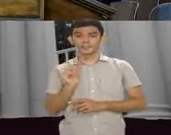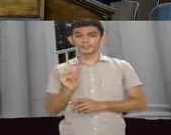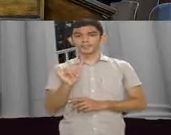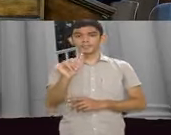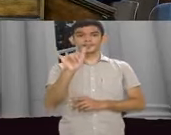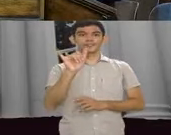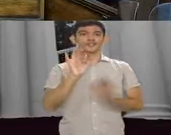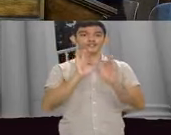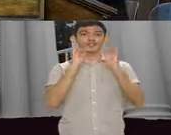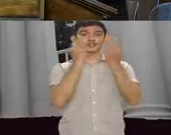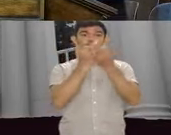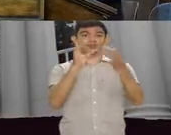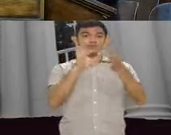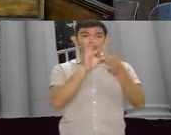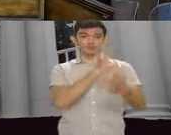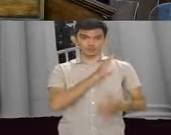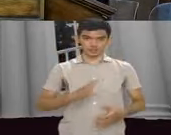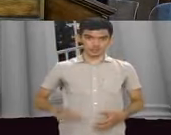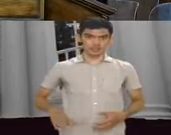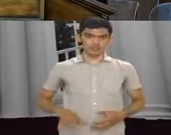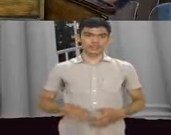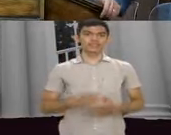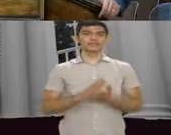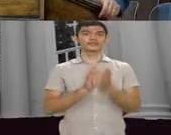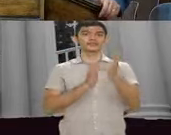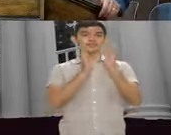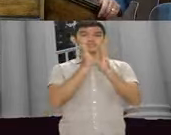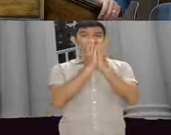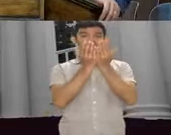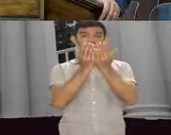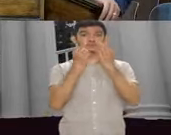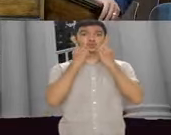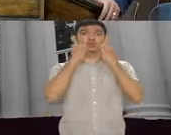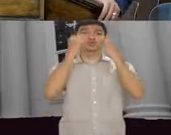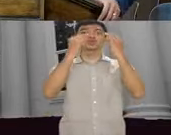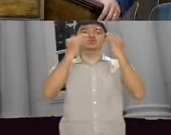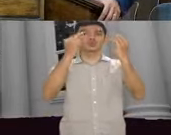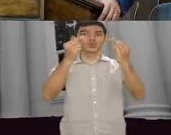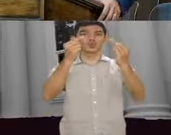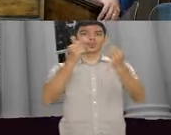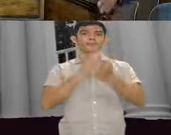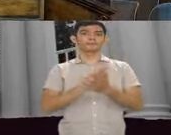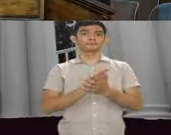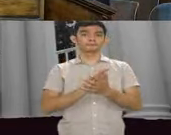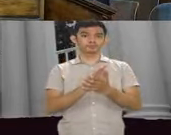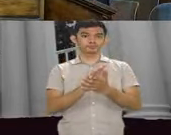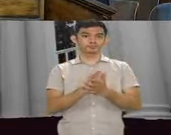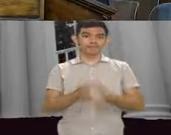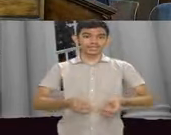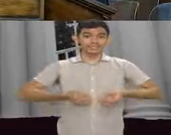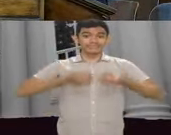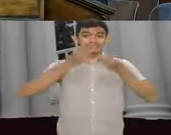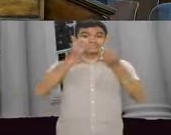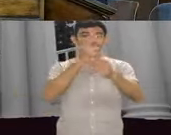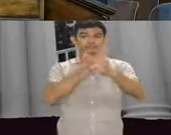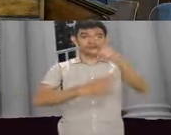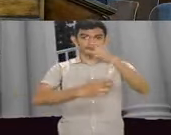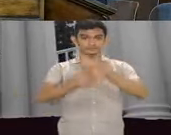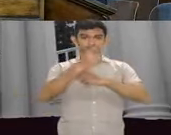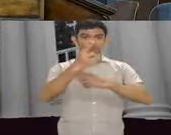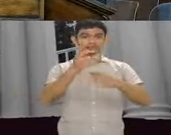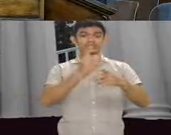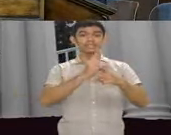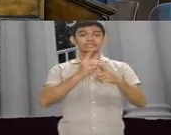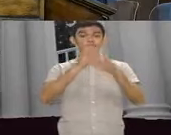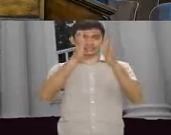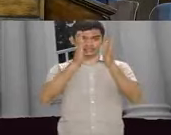Christ. In Matthew chapter 12, in our text, verse 49 and 50, the Bible says, he stretched forth his hands toward his